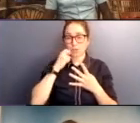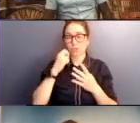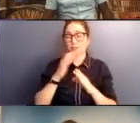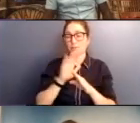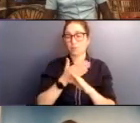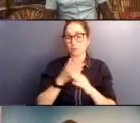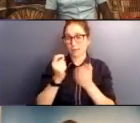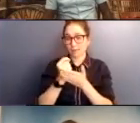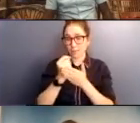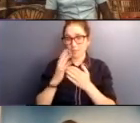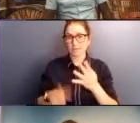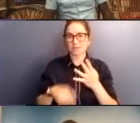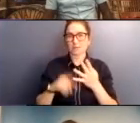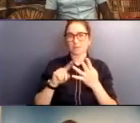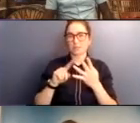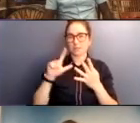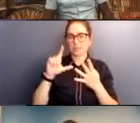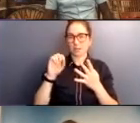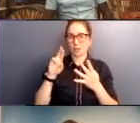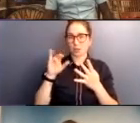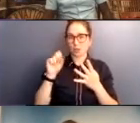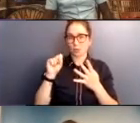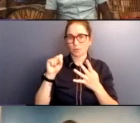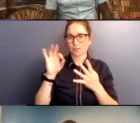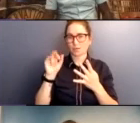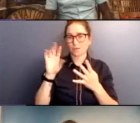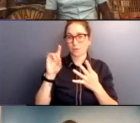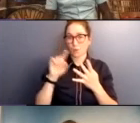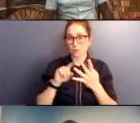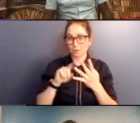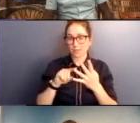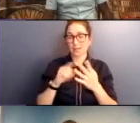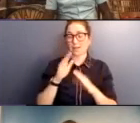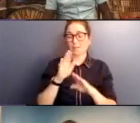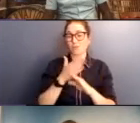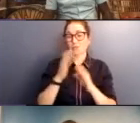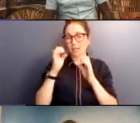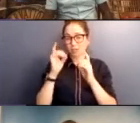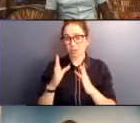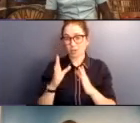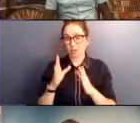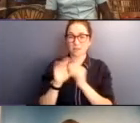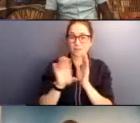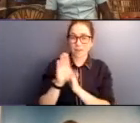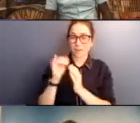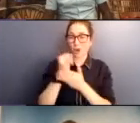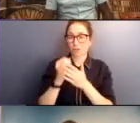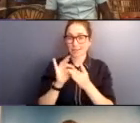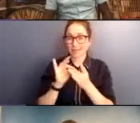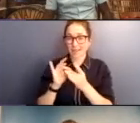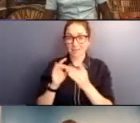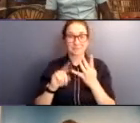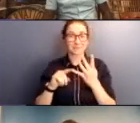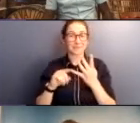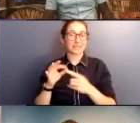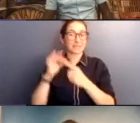Lewis Ford, he is a music educator, curriculum developer, and artist liaison. And we have a special guest